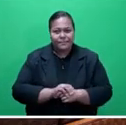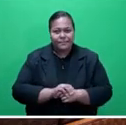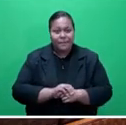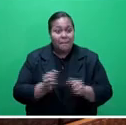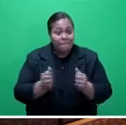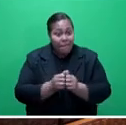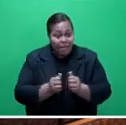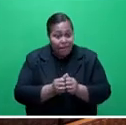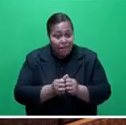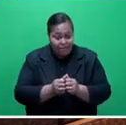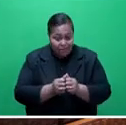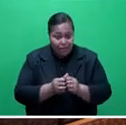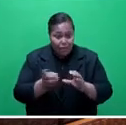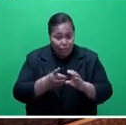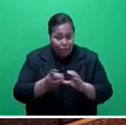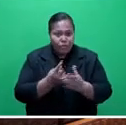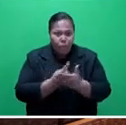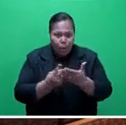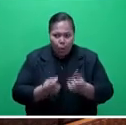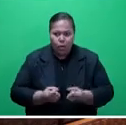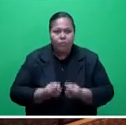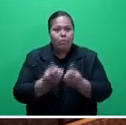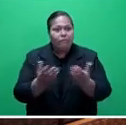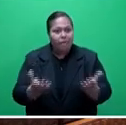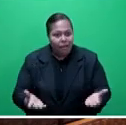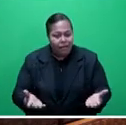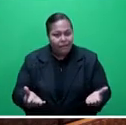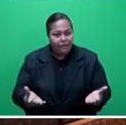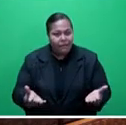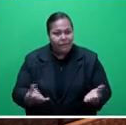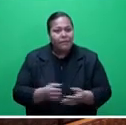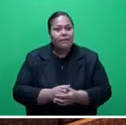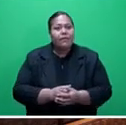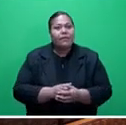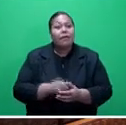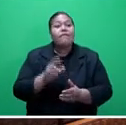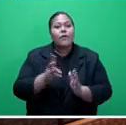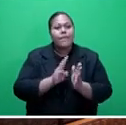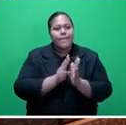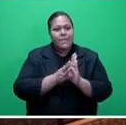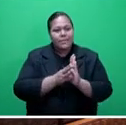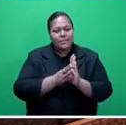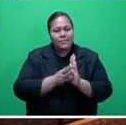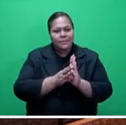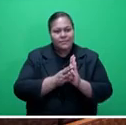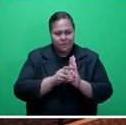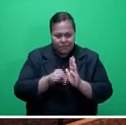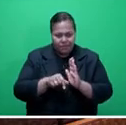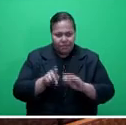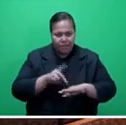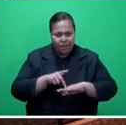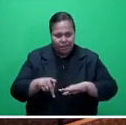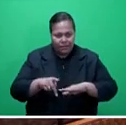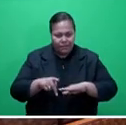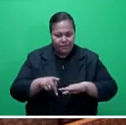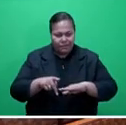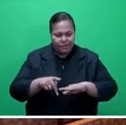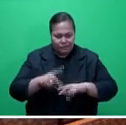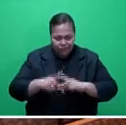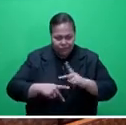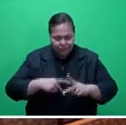provided for the order papers and minutes of proceedings. All